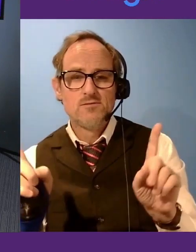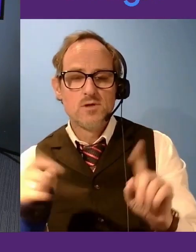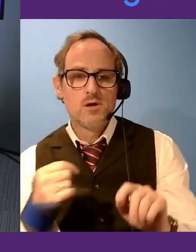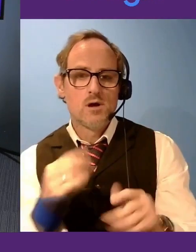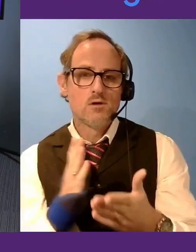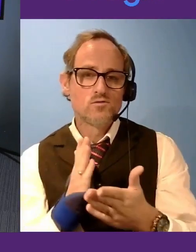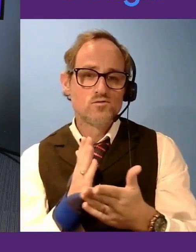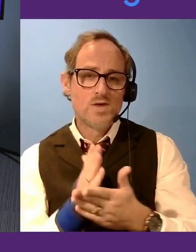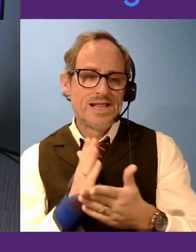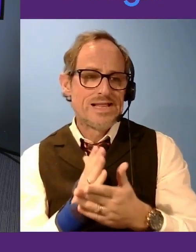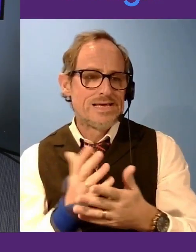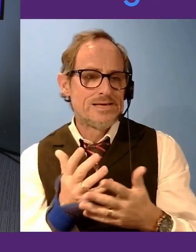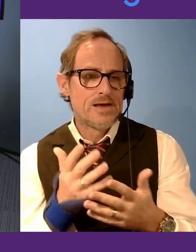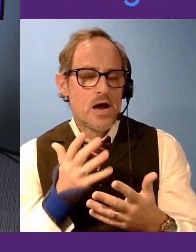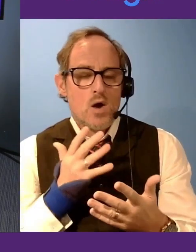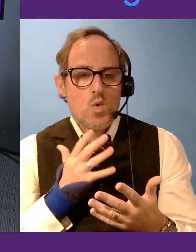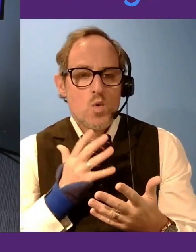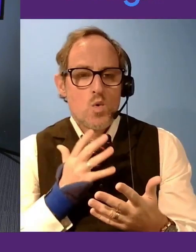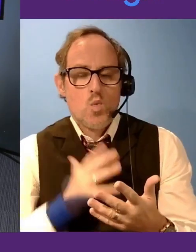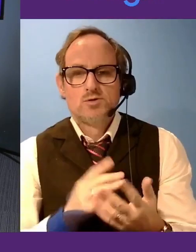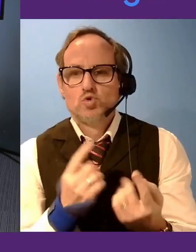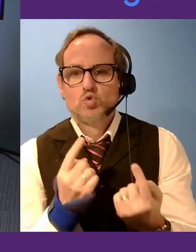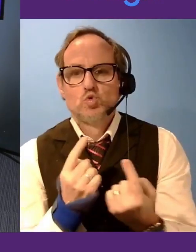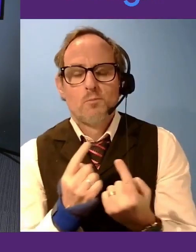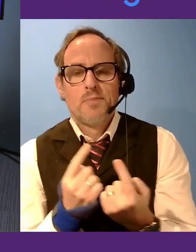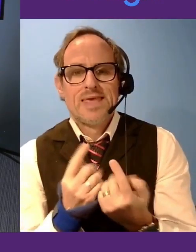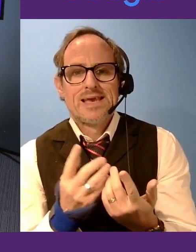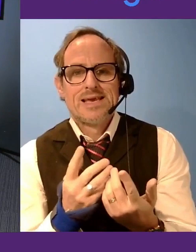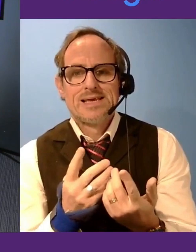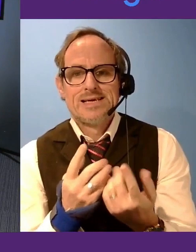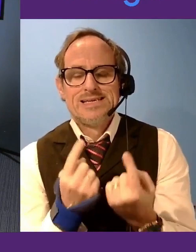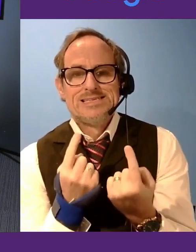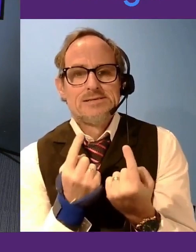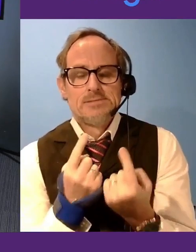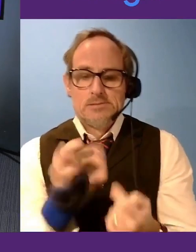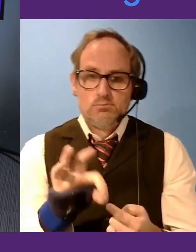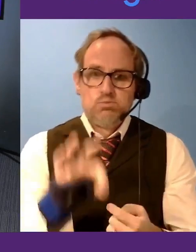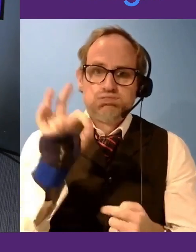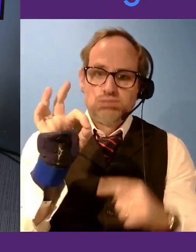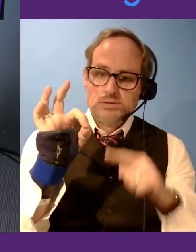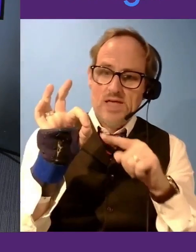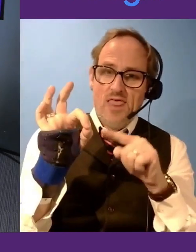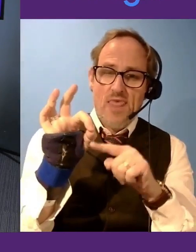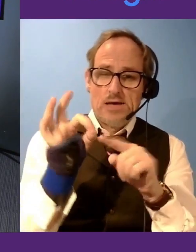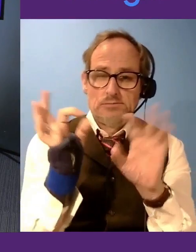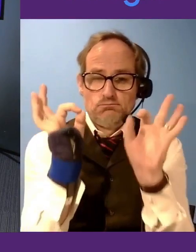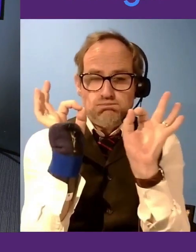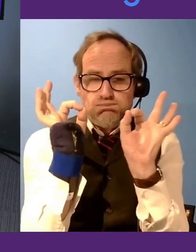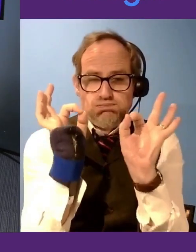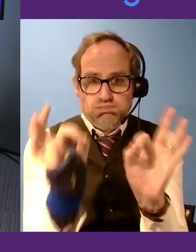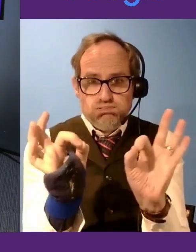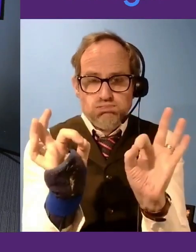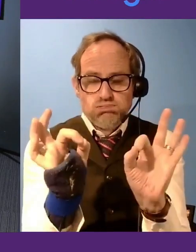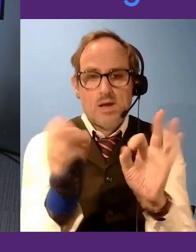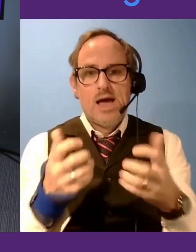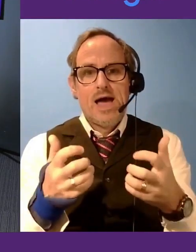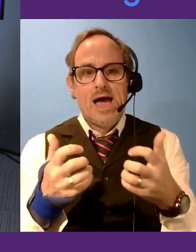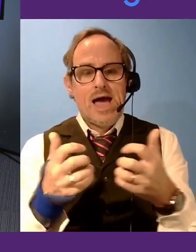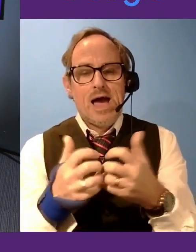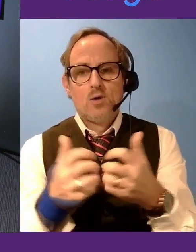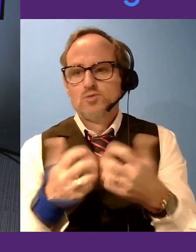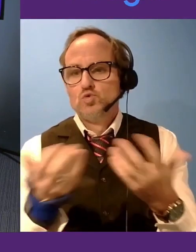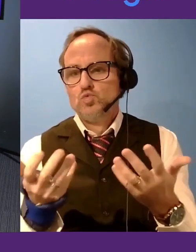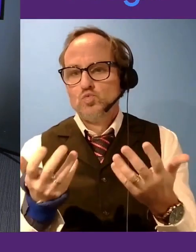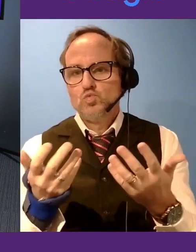of secret routes and methods that you have to sort of shortcut those, again, design routes